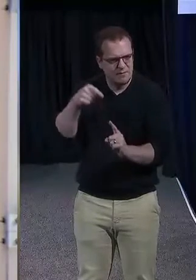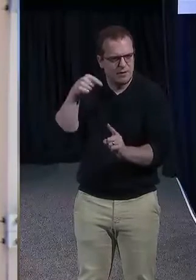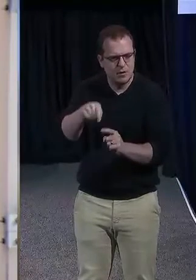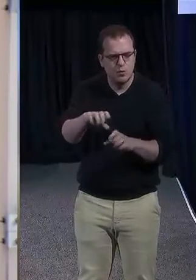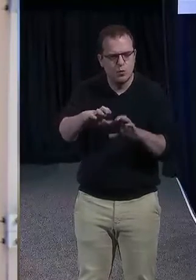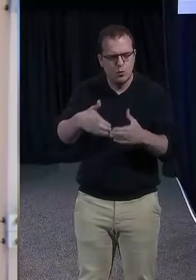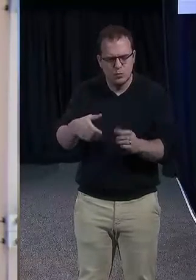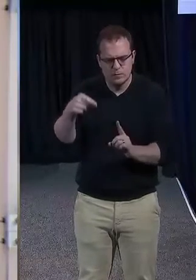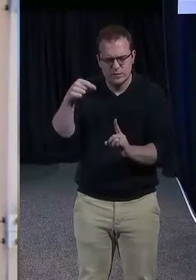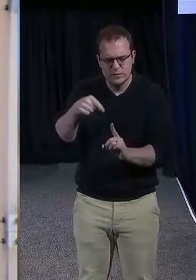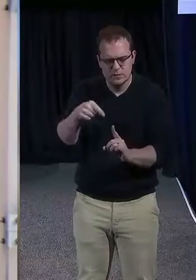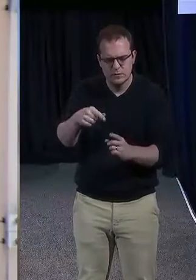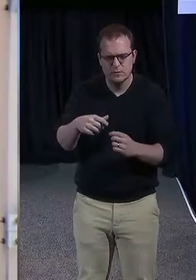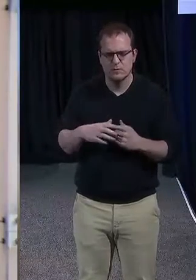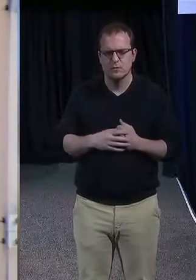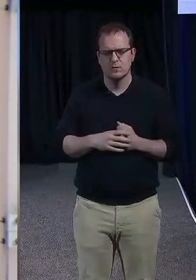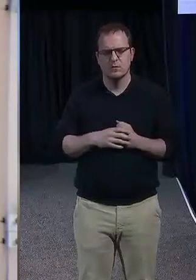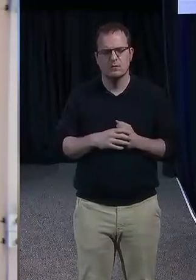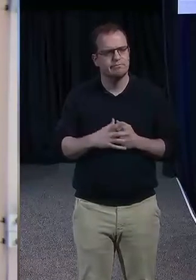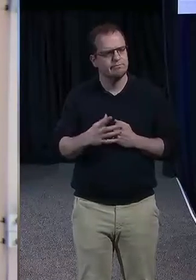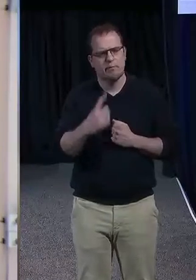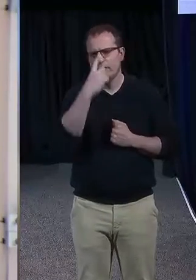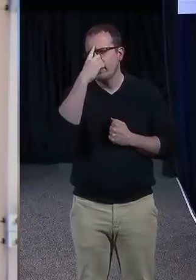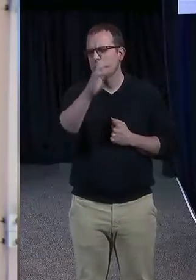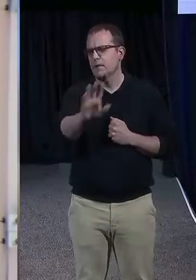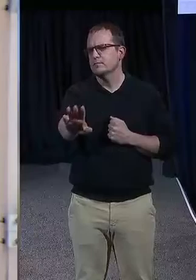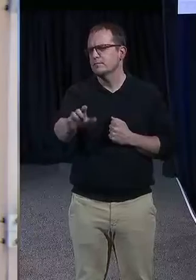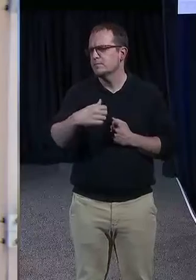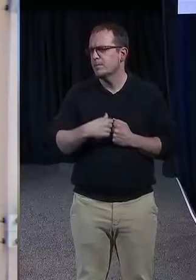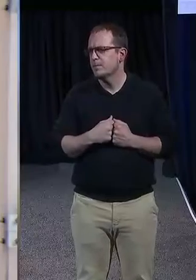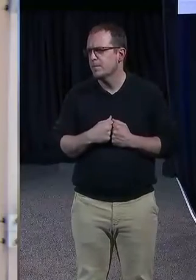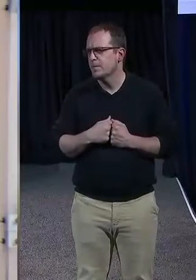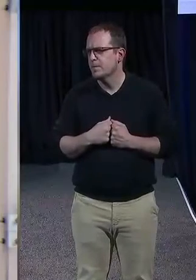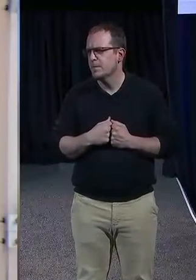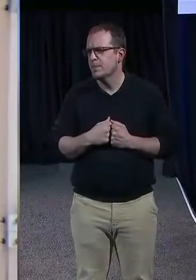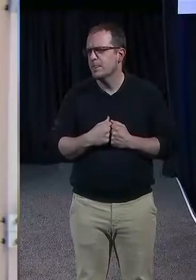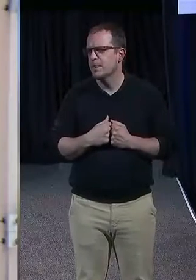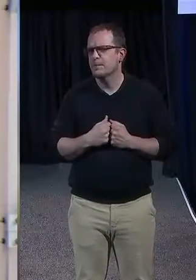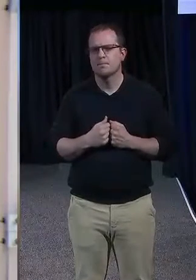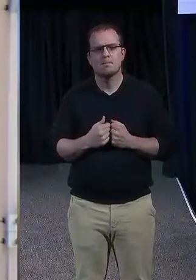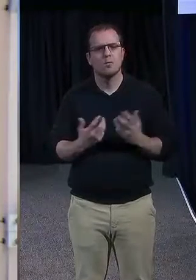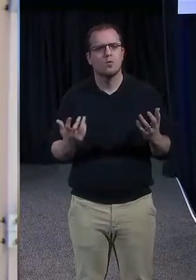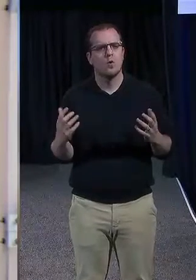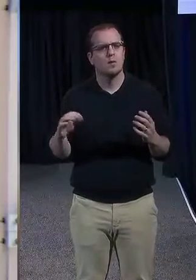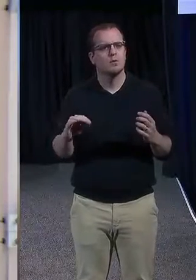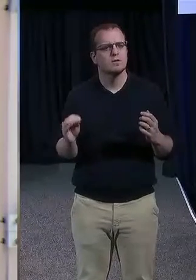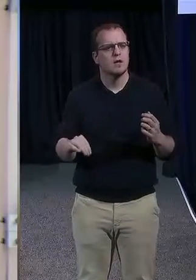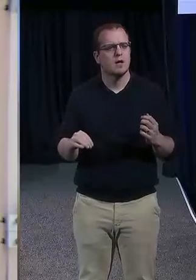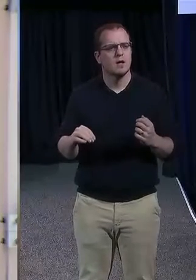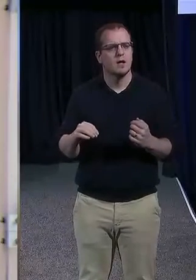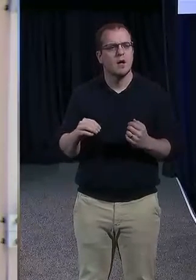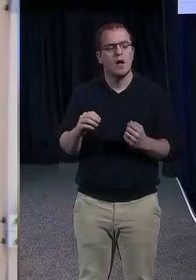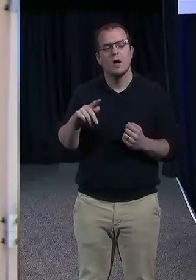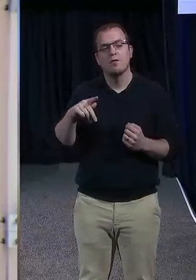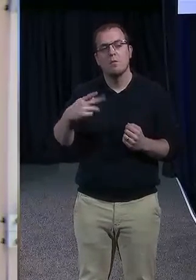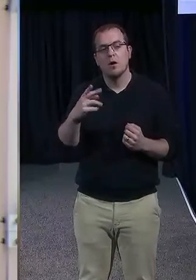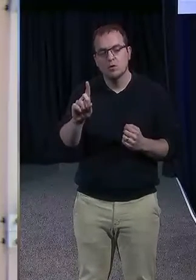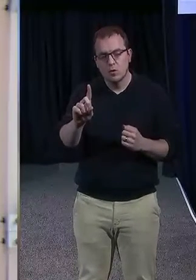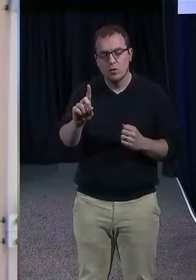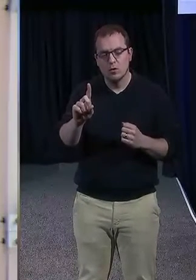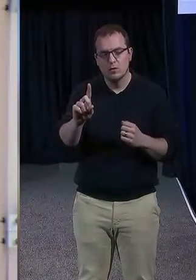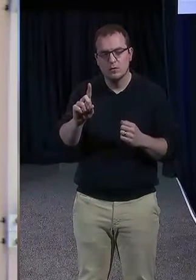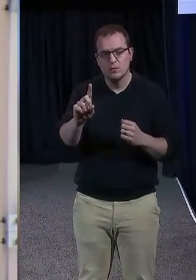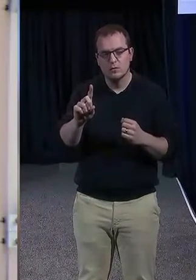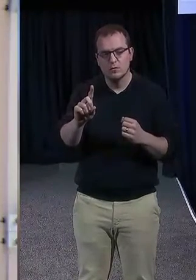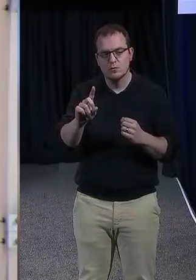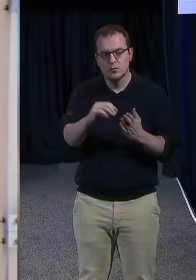groups, I want you to think for a minute, what percent of doctoral students around the